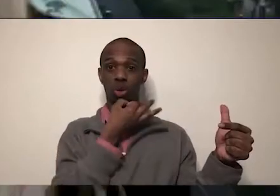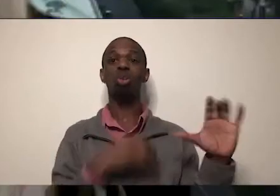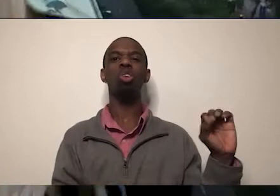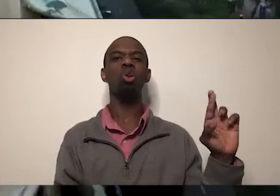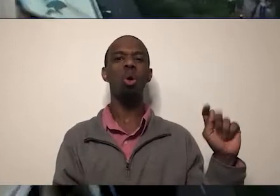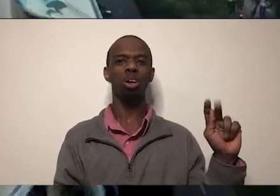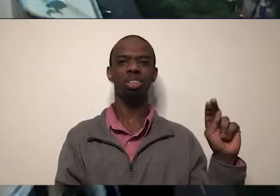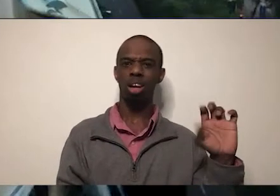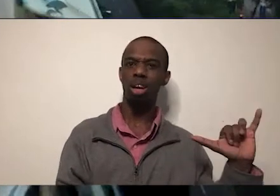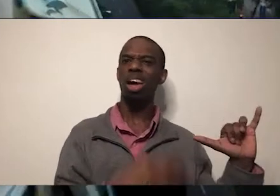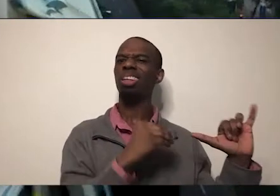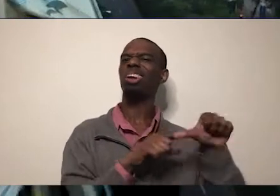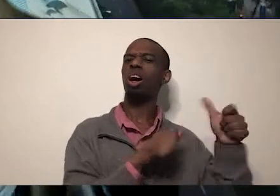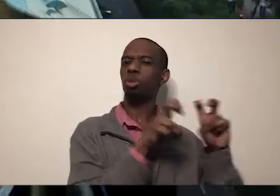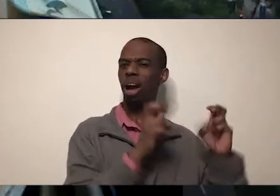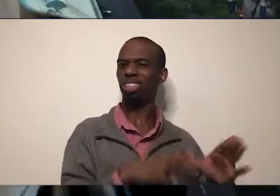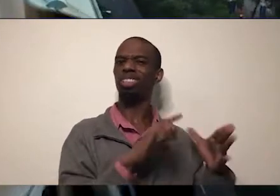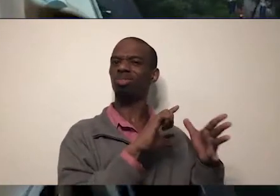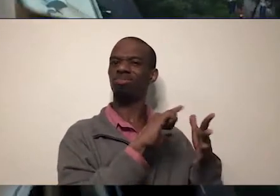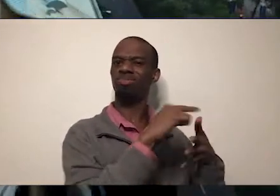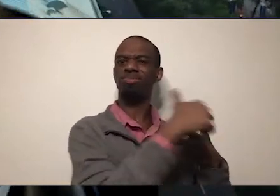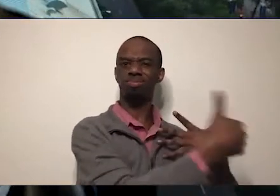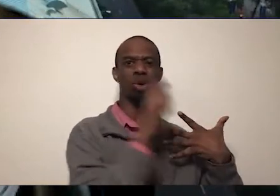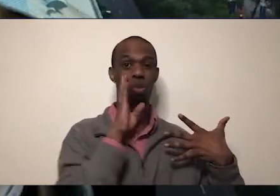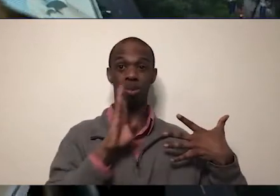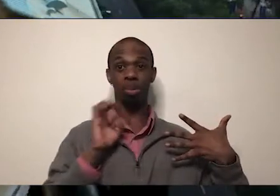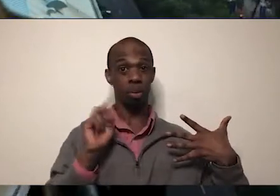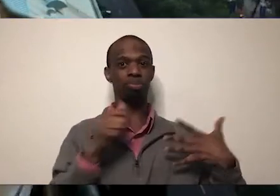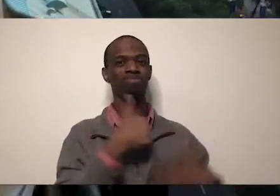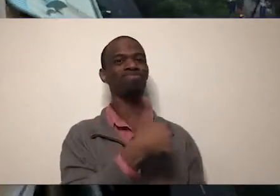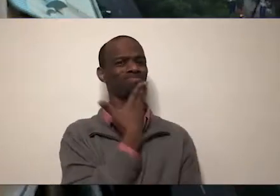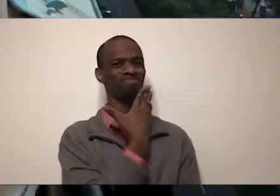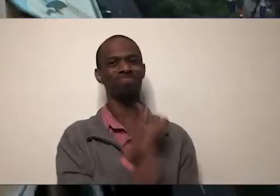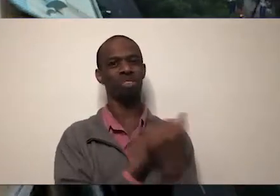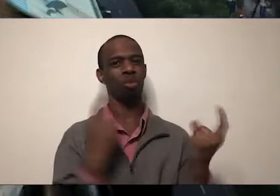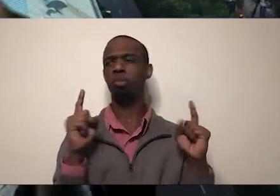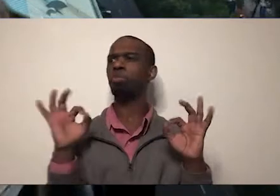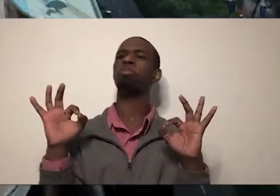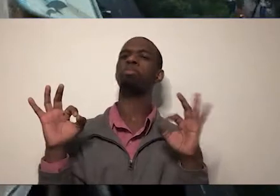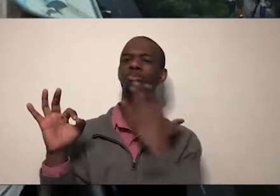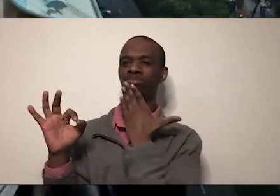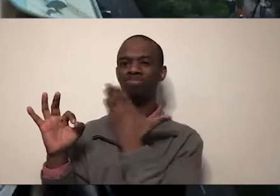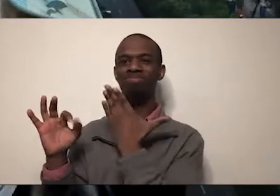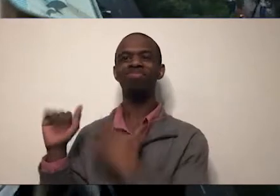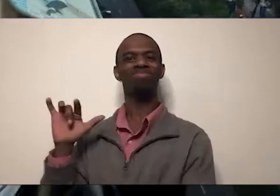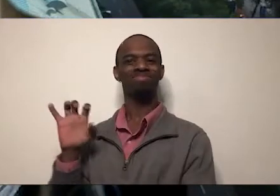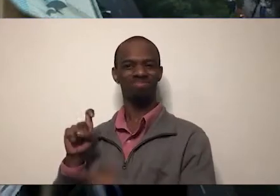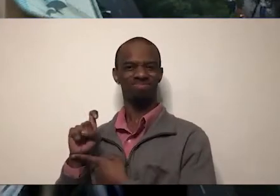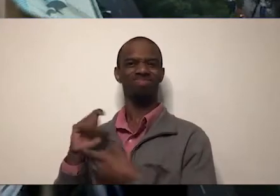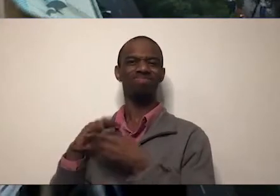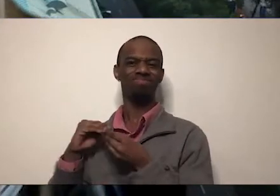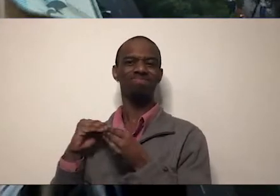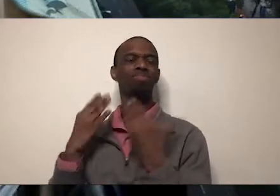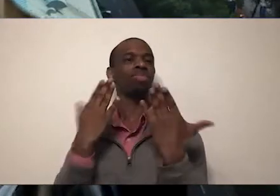Solana. Hello, everyone. My name is Alex Schroeder. I'm the Associate Director of Academic Initiatives at Columbia Climate School. I have